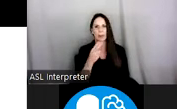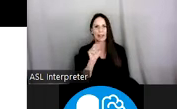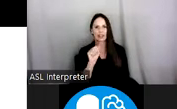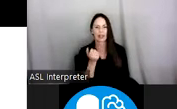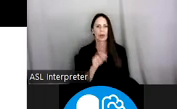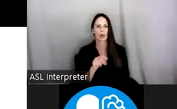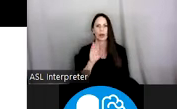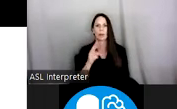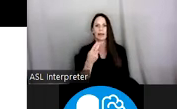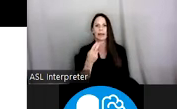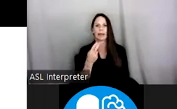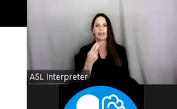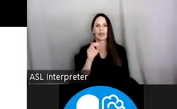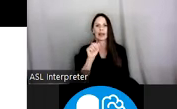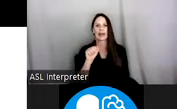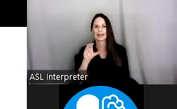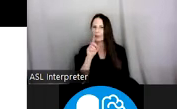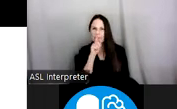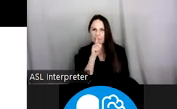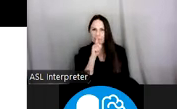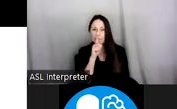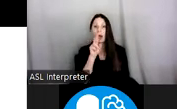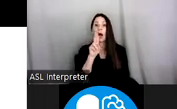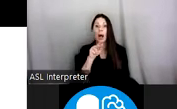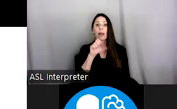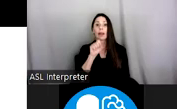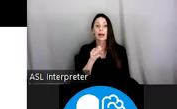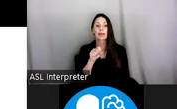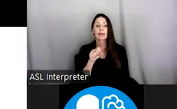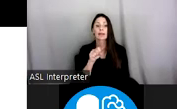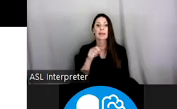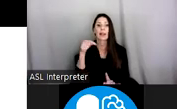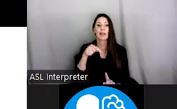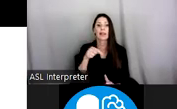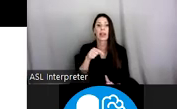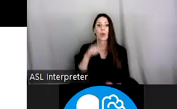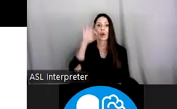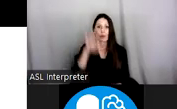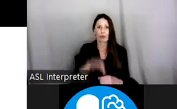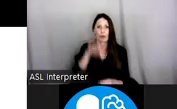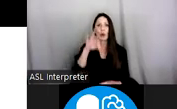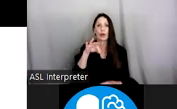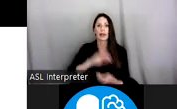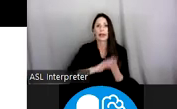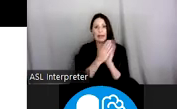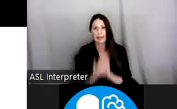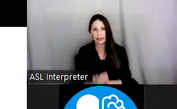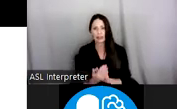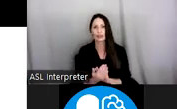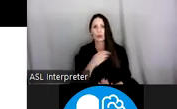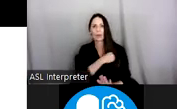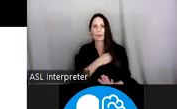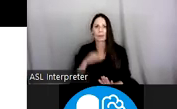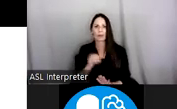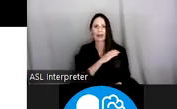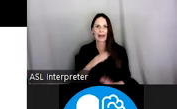BHAAC unless they were like voted into that council as a member of that council. Then they